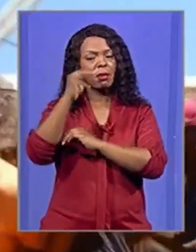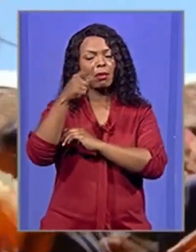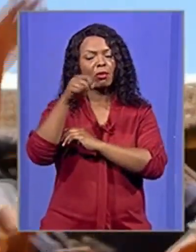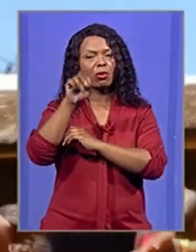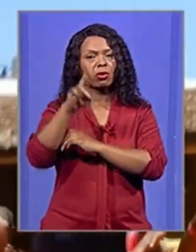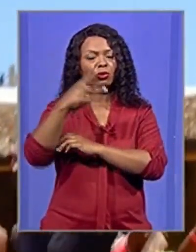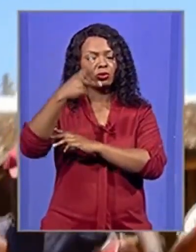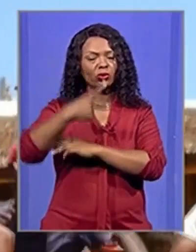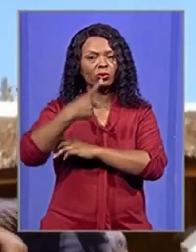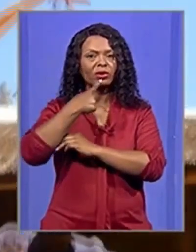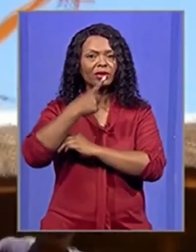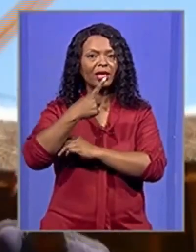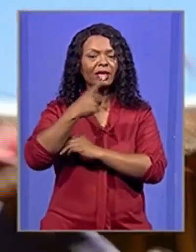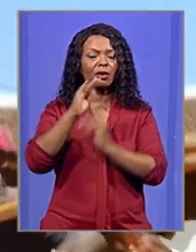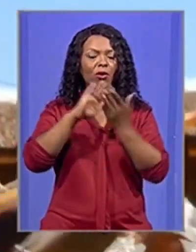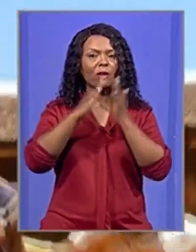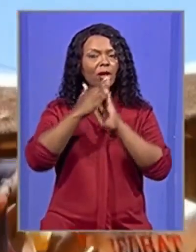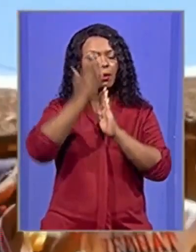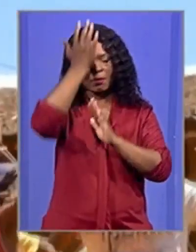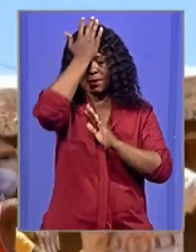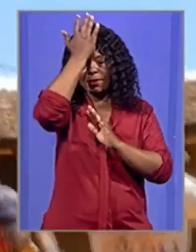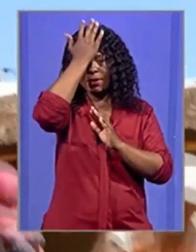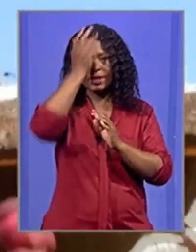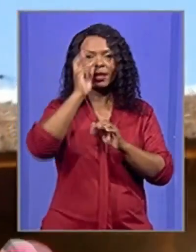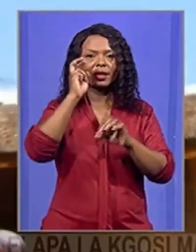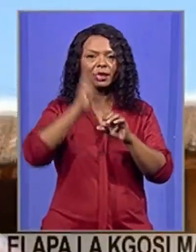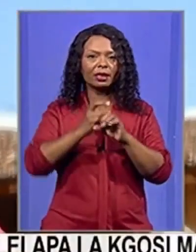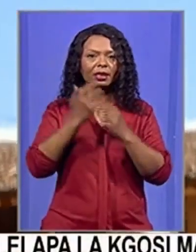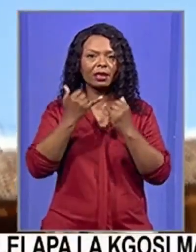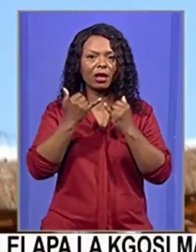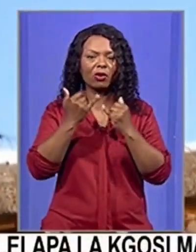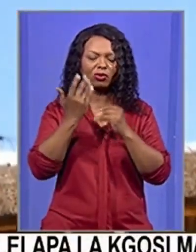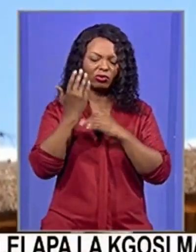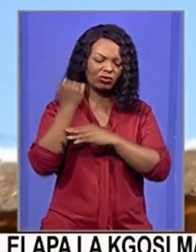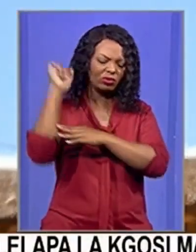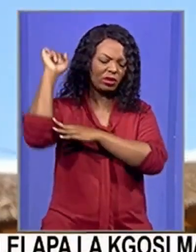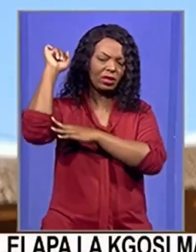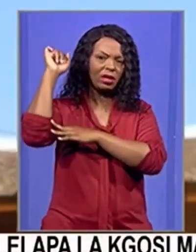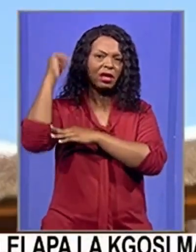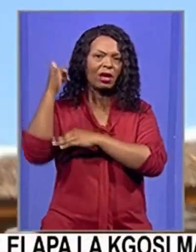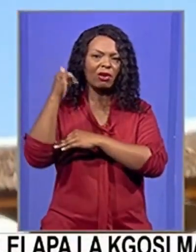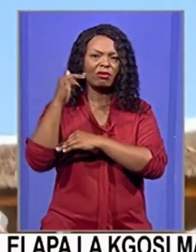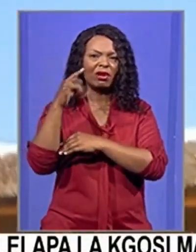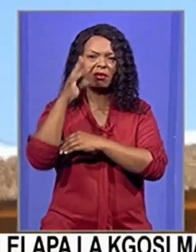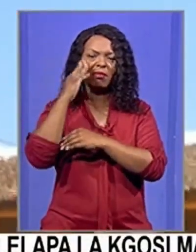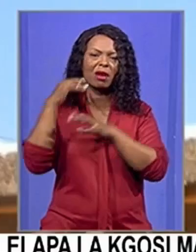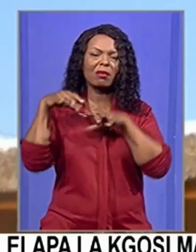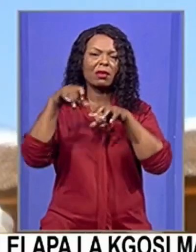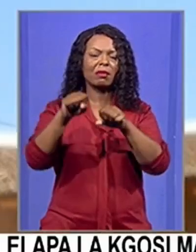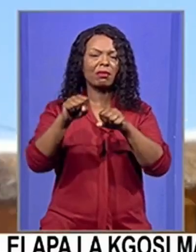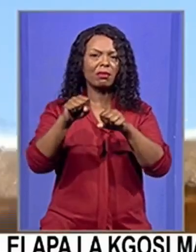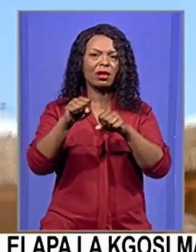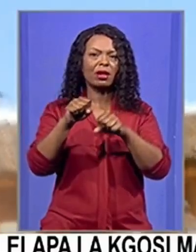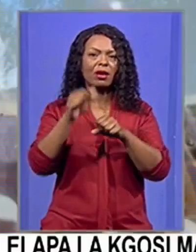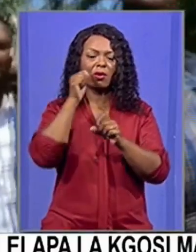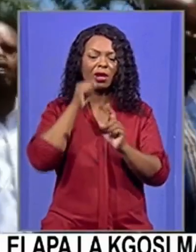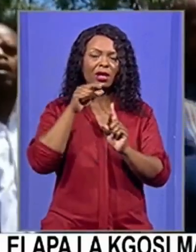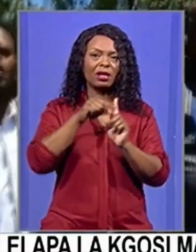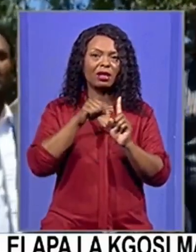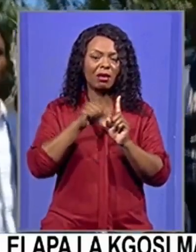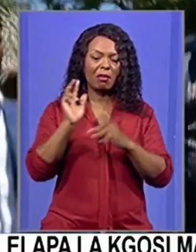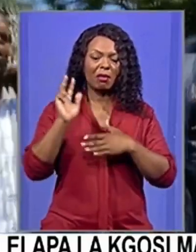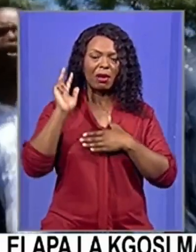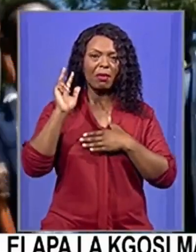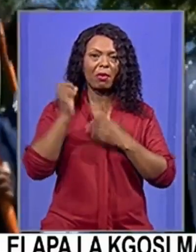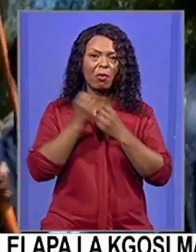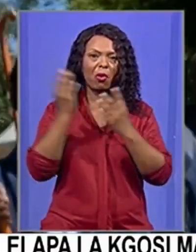setšhaba sa Bapedi se patele motšhelo go mmušo wa maloba wa Mapuritani. Go ikema ga mampuru go kile go a befediša batho ba šweu bo ba